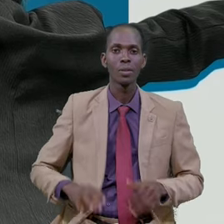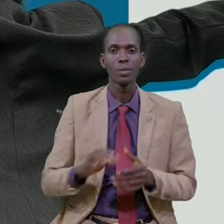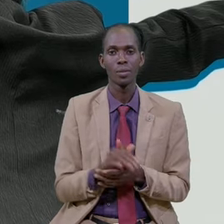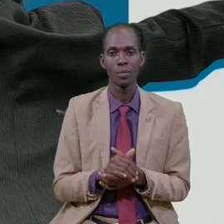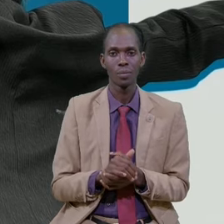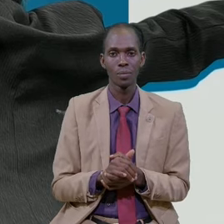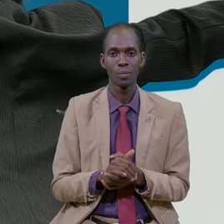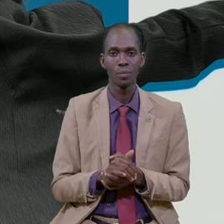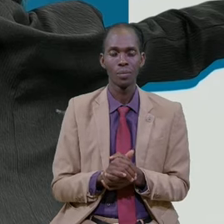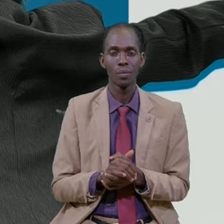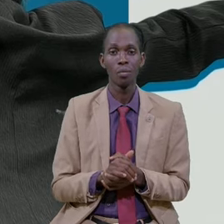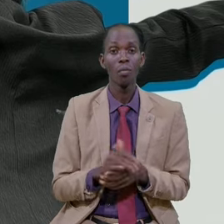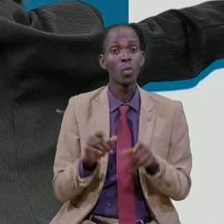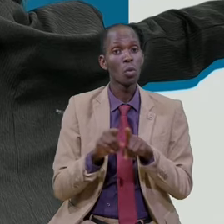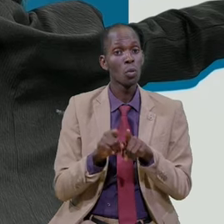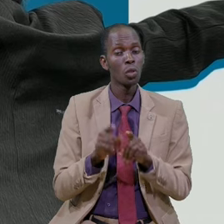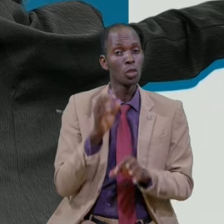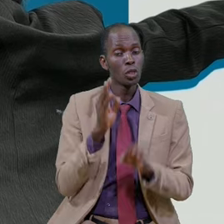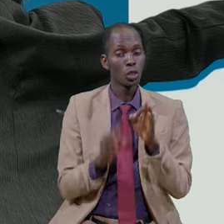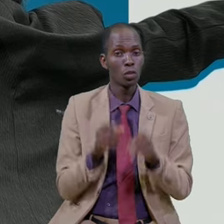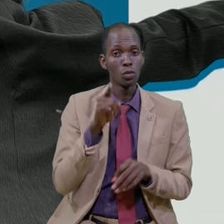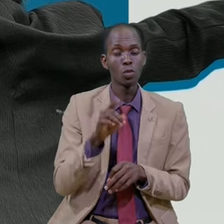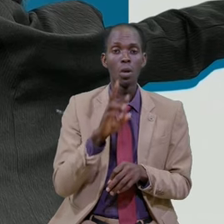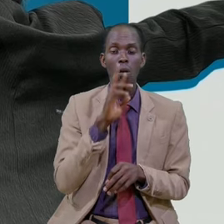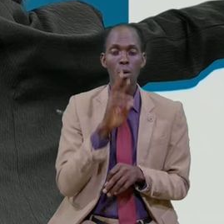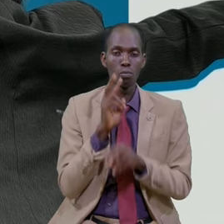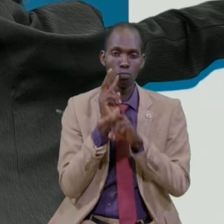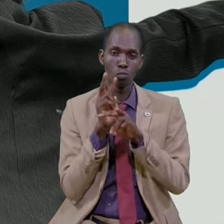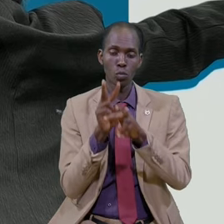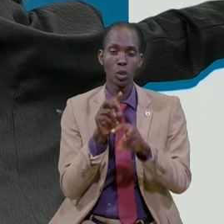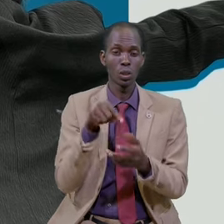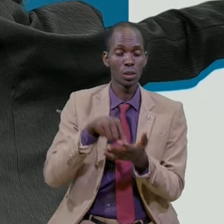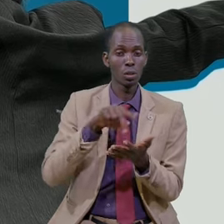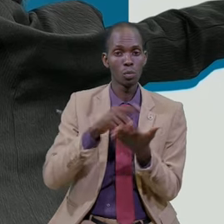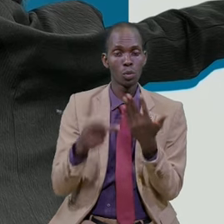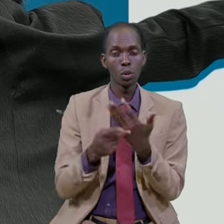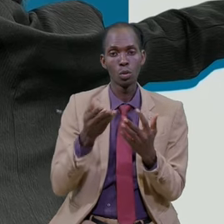work also if you are listening VI the radio or